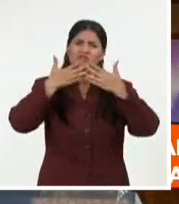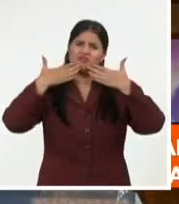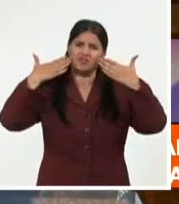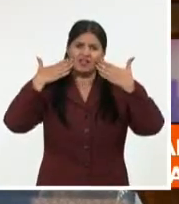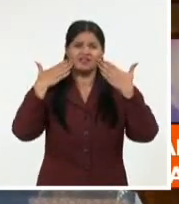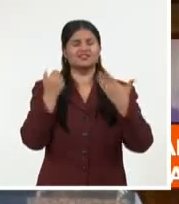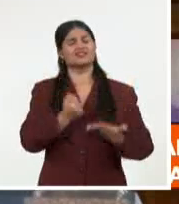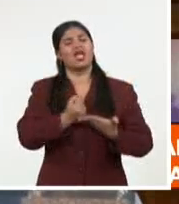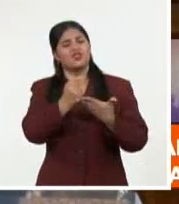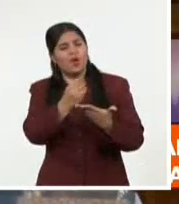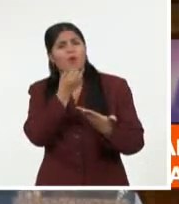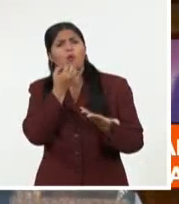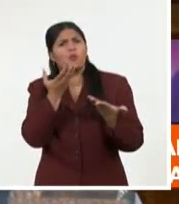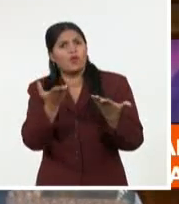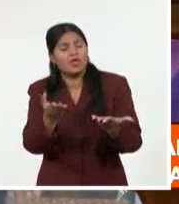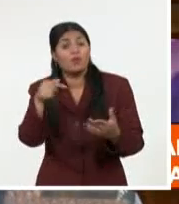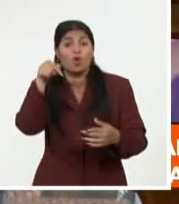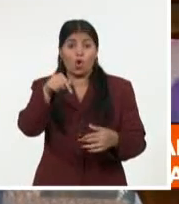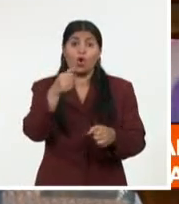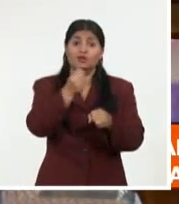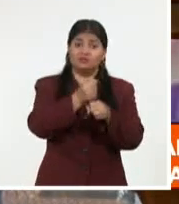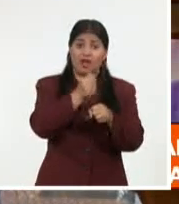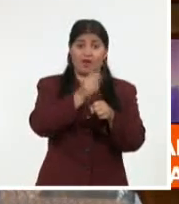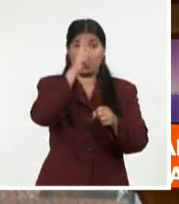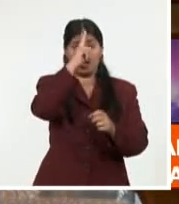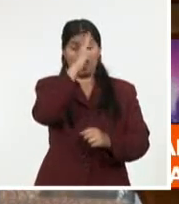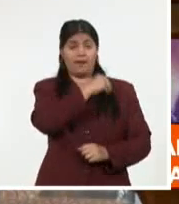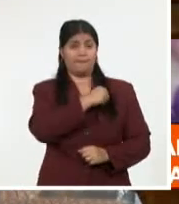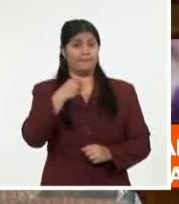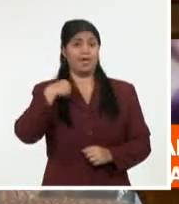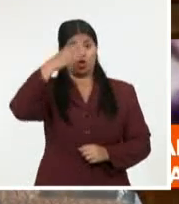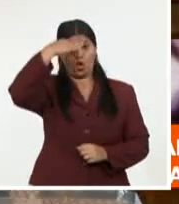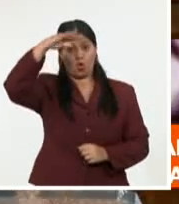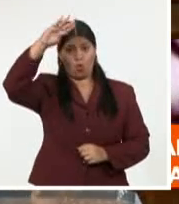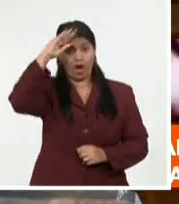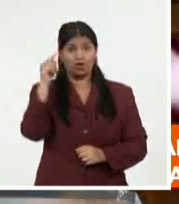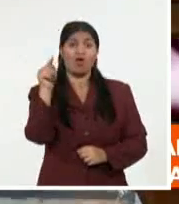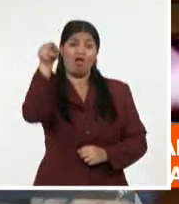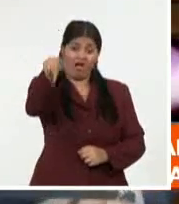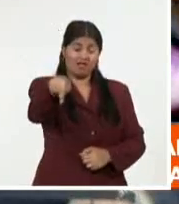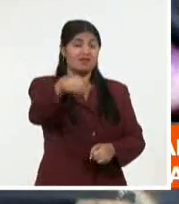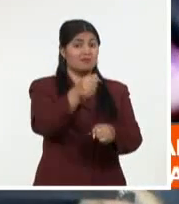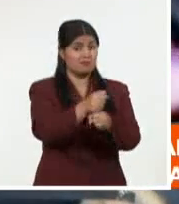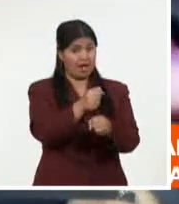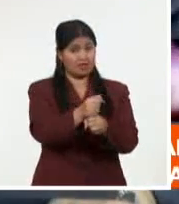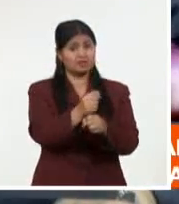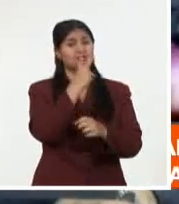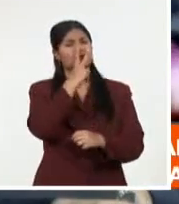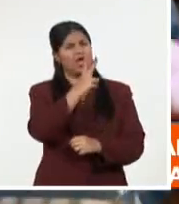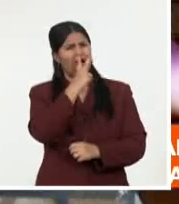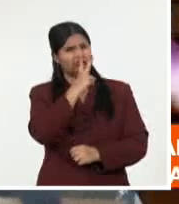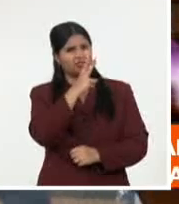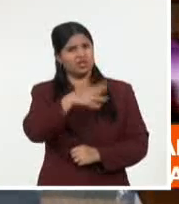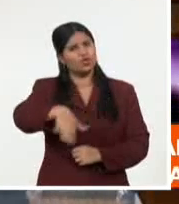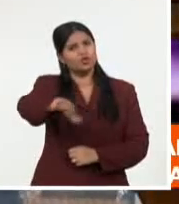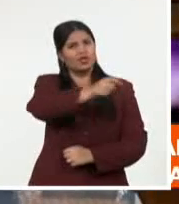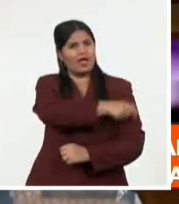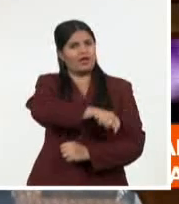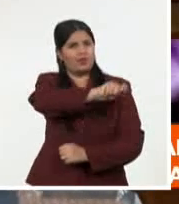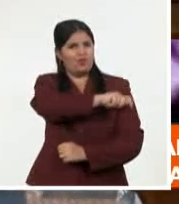cubanos de la salud y se preparan casi una decena adicional para incorporarse próximamente de manera adicional.